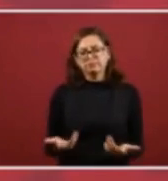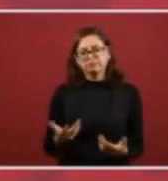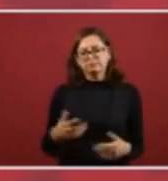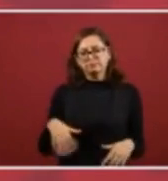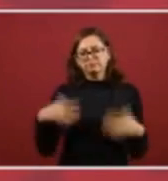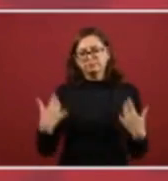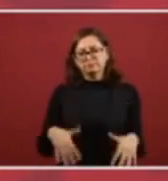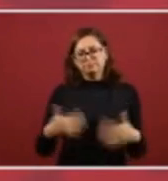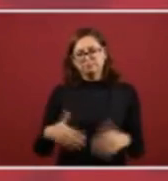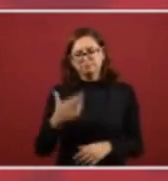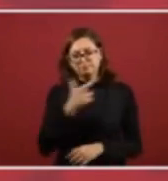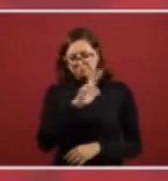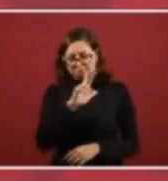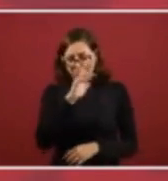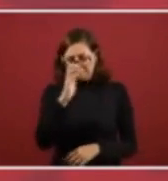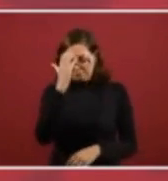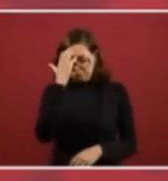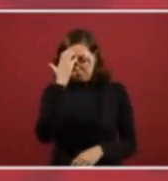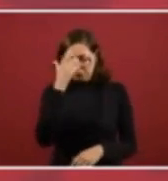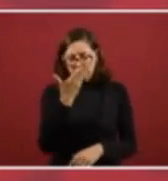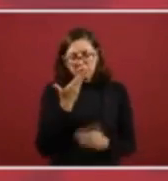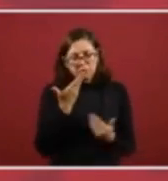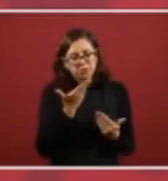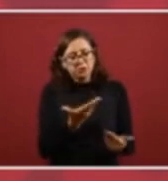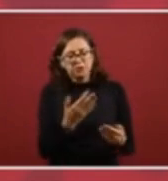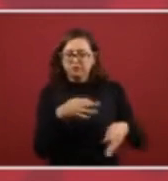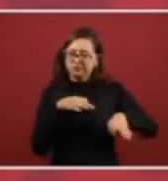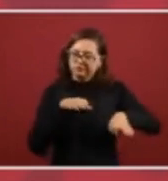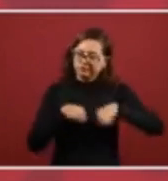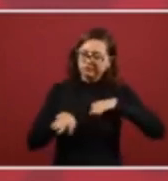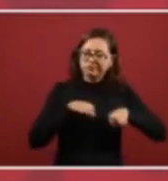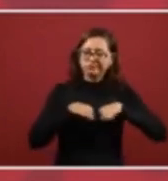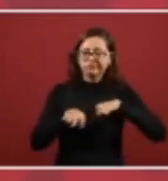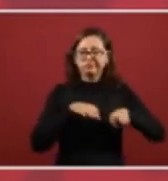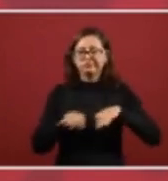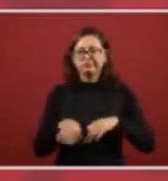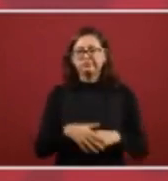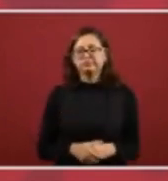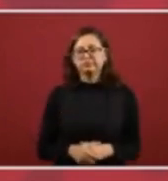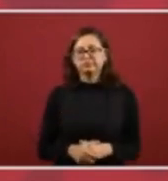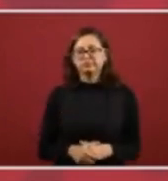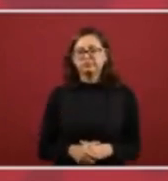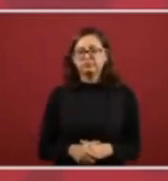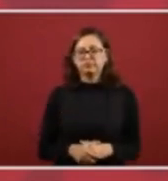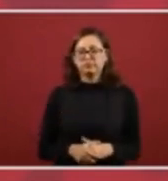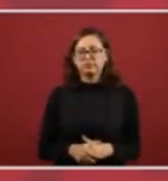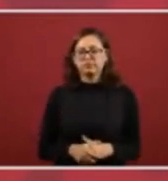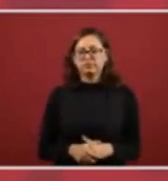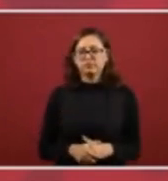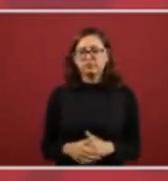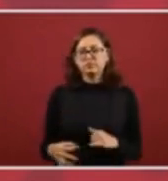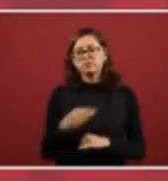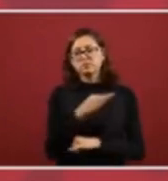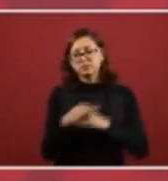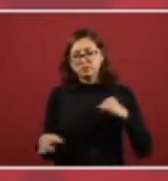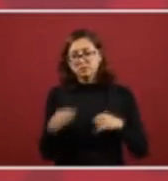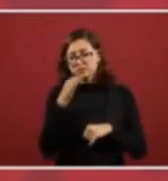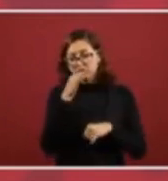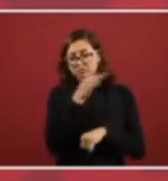reconocerles por su labor, por su trabajo. I want to recognize them for their work and their